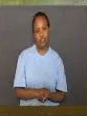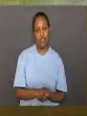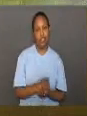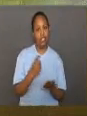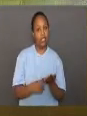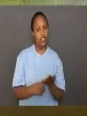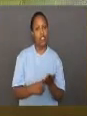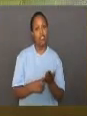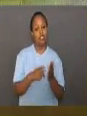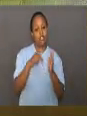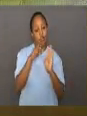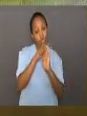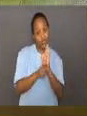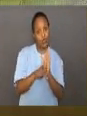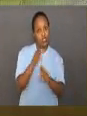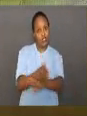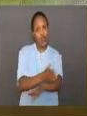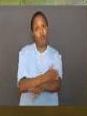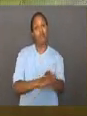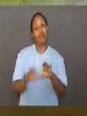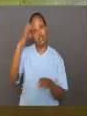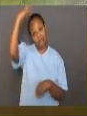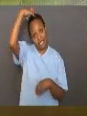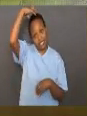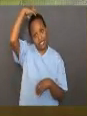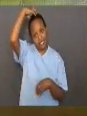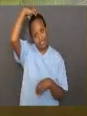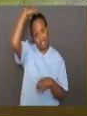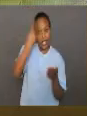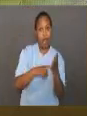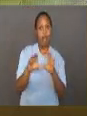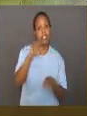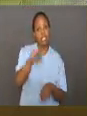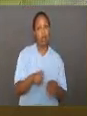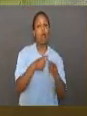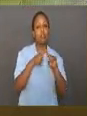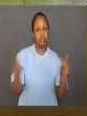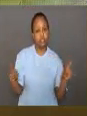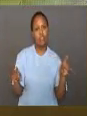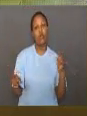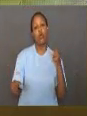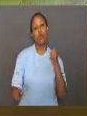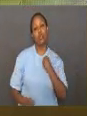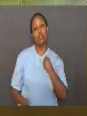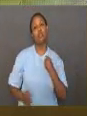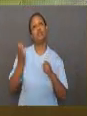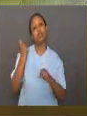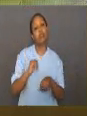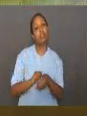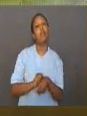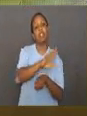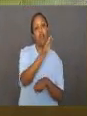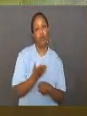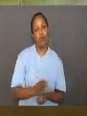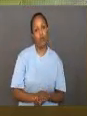Instead of seriously reforming its policies, the government sent the army to deal with the various